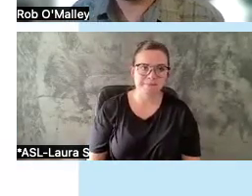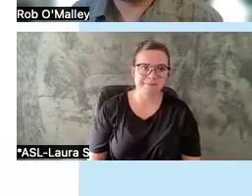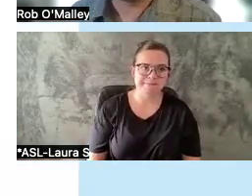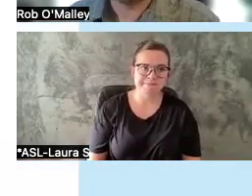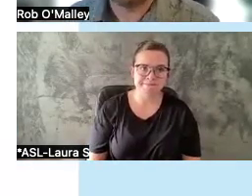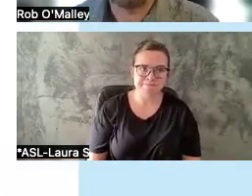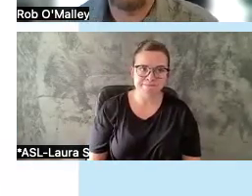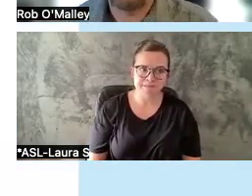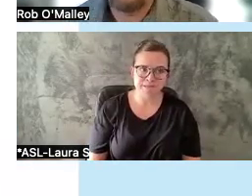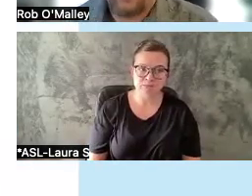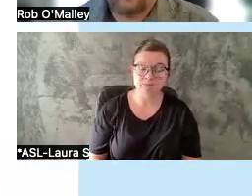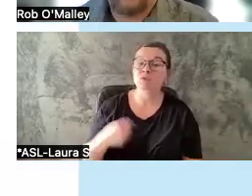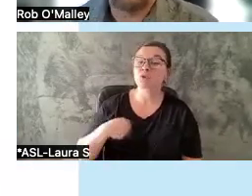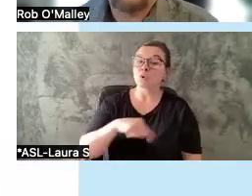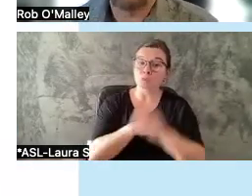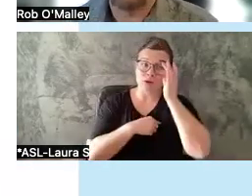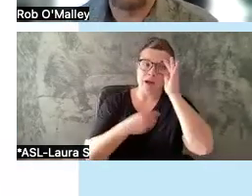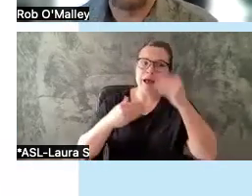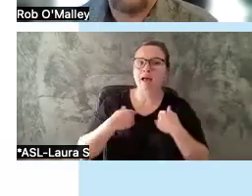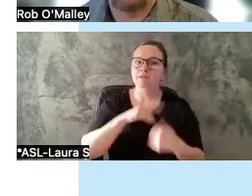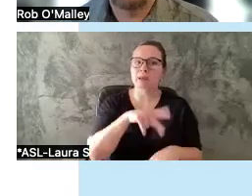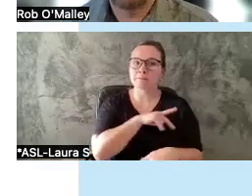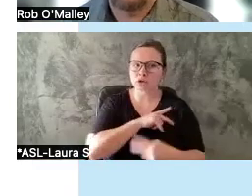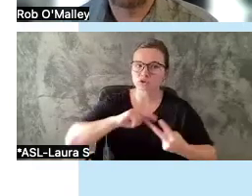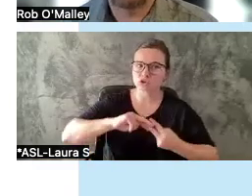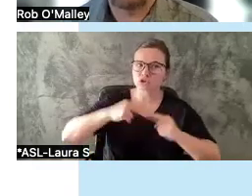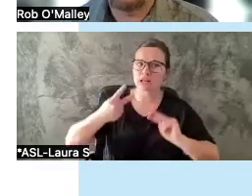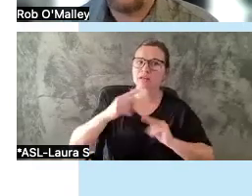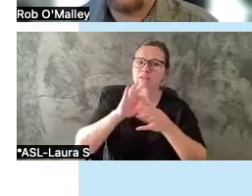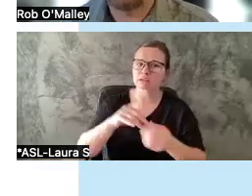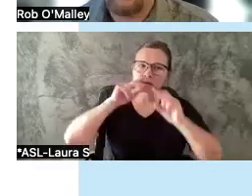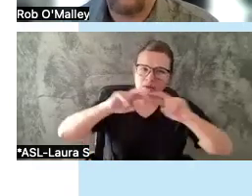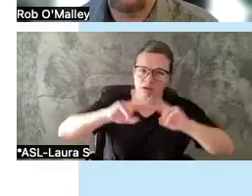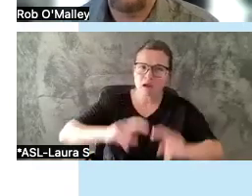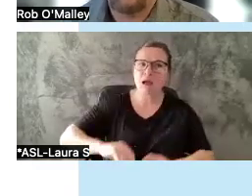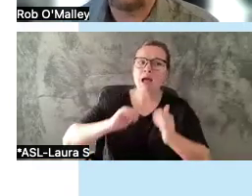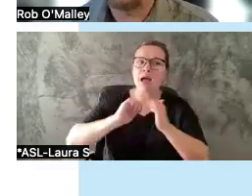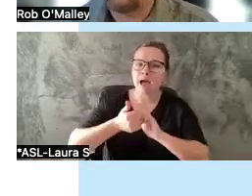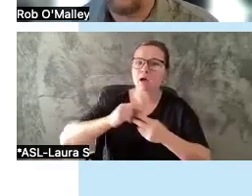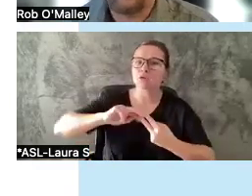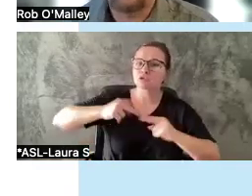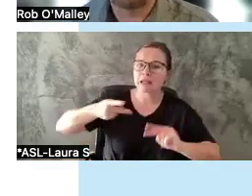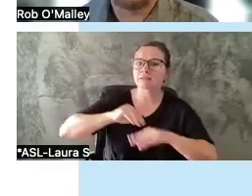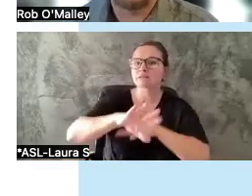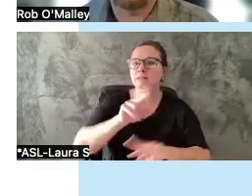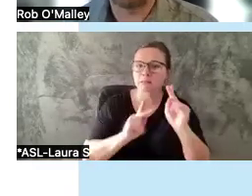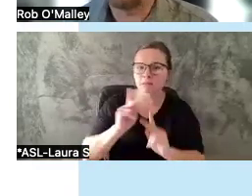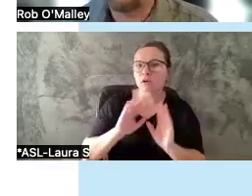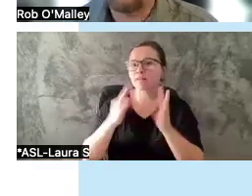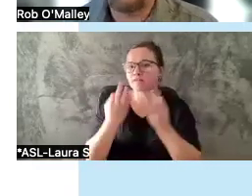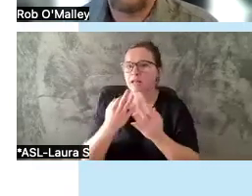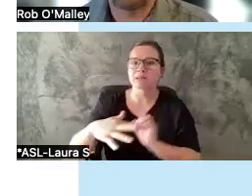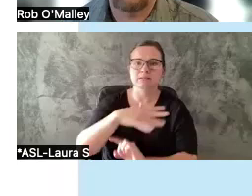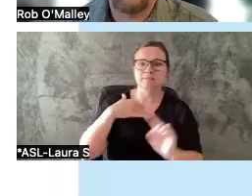And at PGED, we frame personal genetics as an exploration of how genetics impacts people, families, and communities. In addition